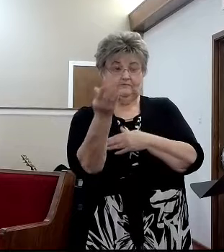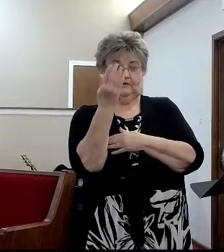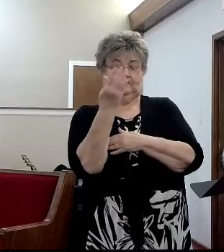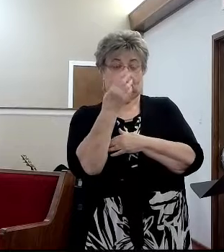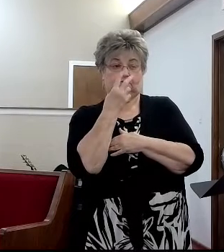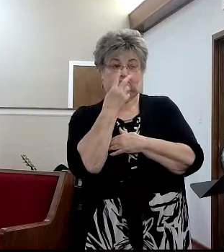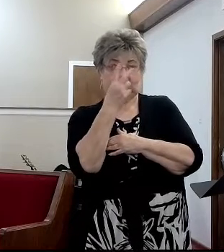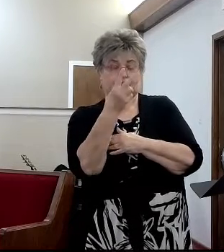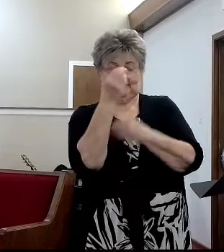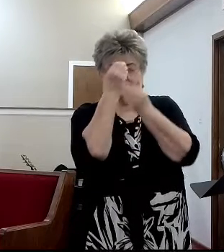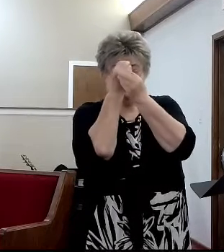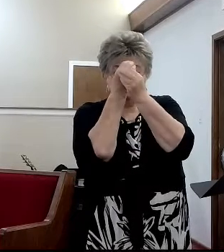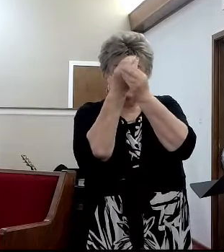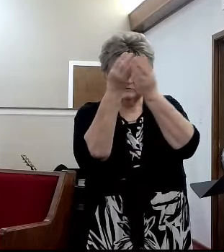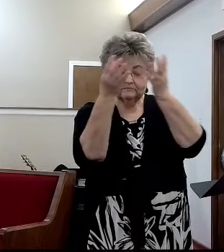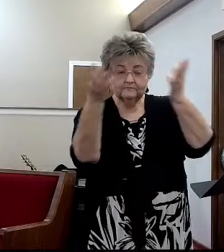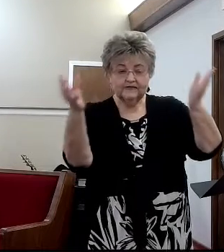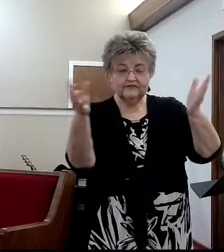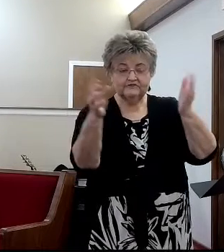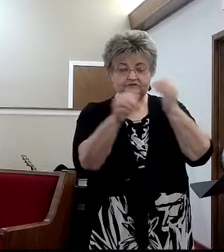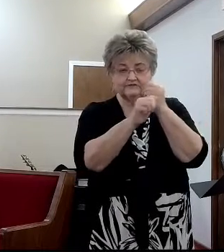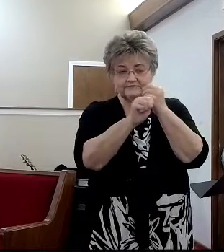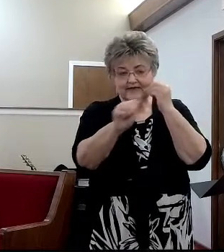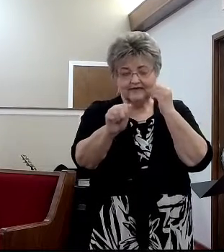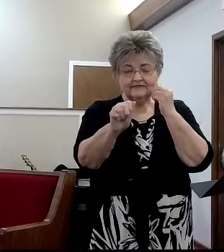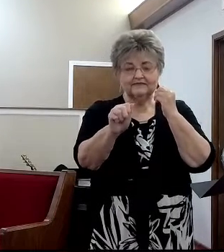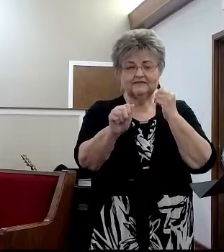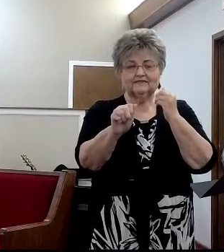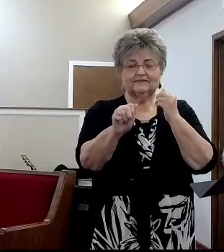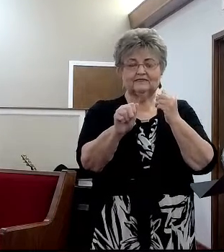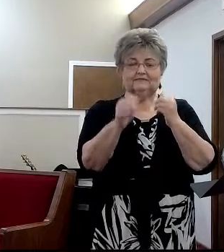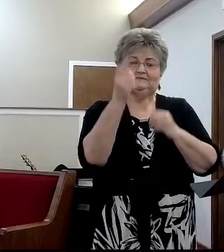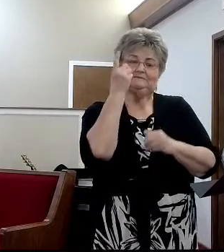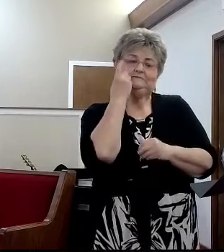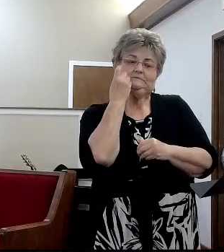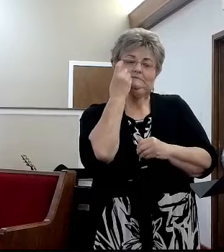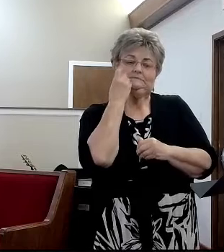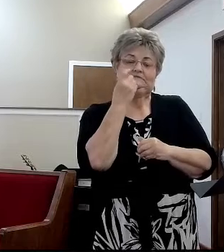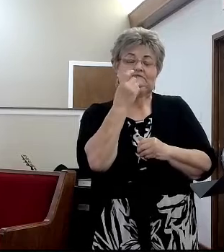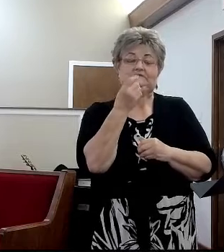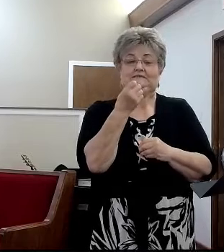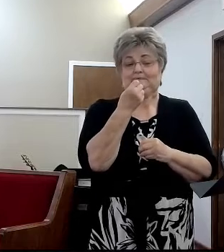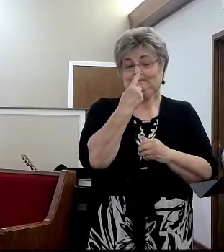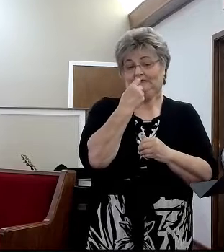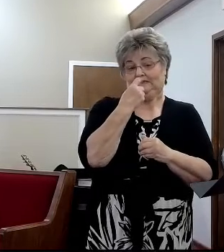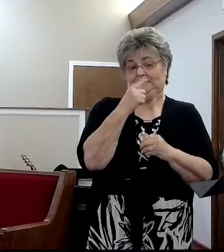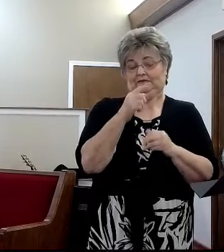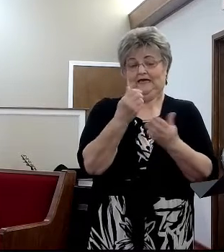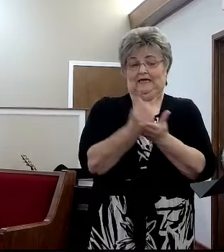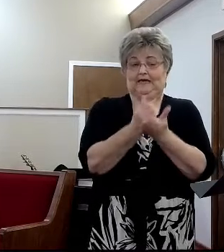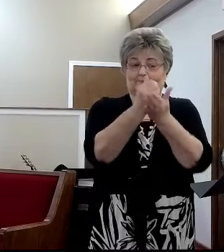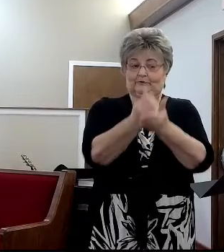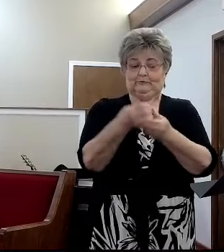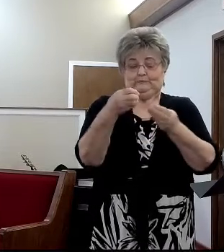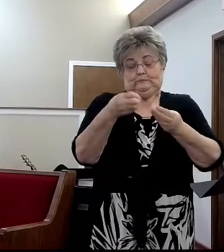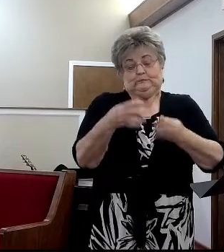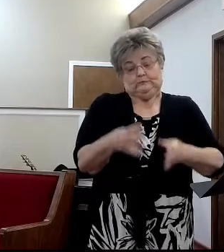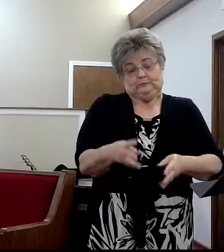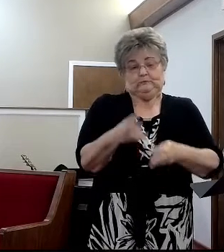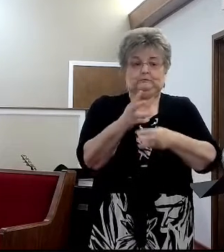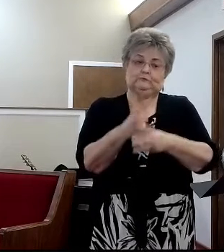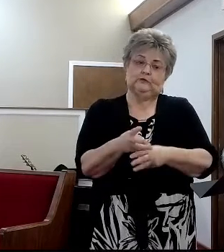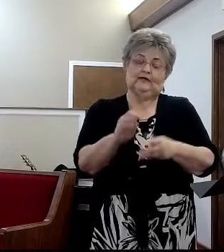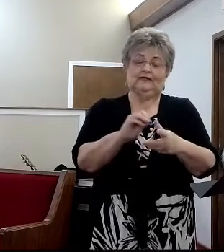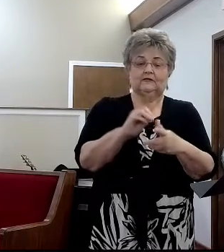see the infomercials of the latest, greatest pill that's going to help you lose weight, or I don't know,